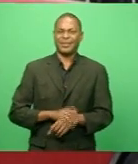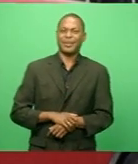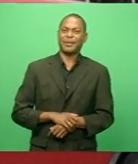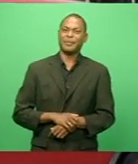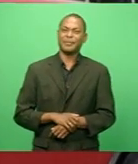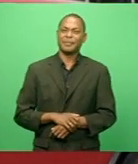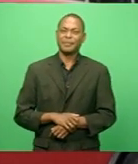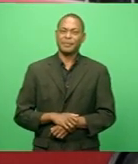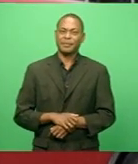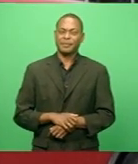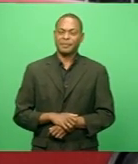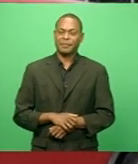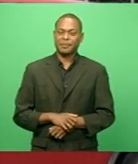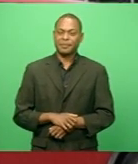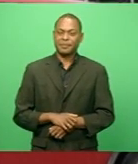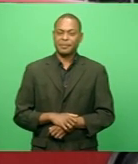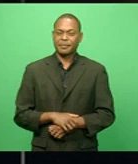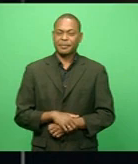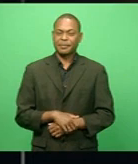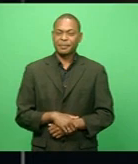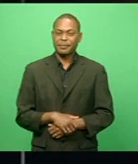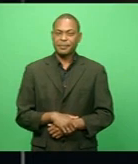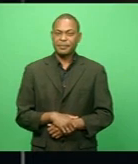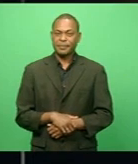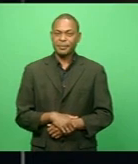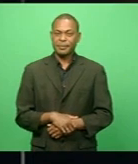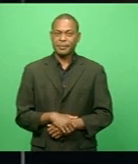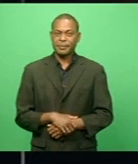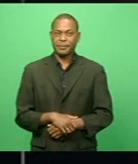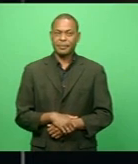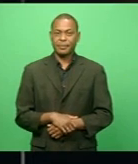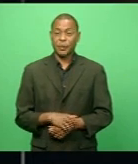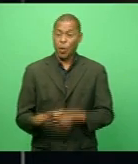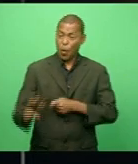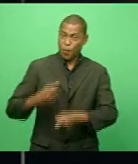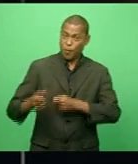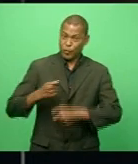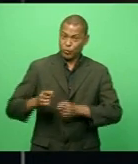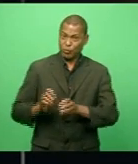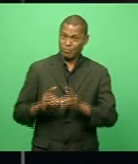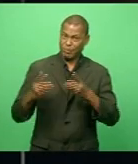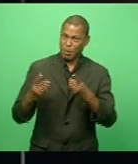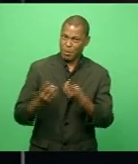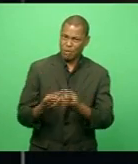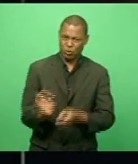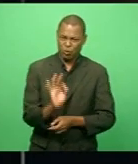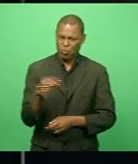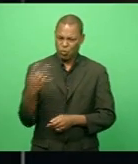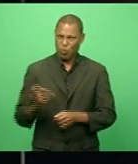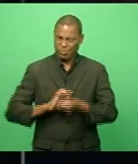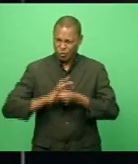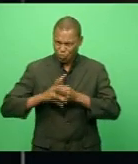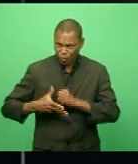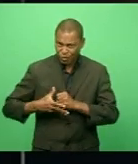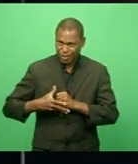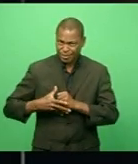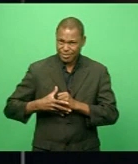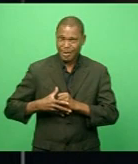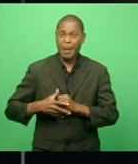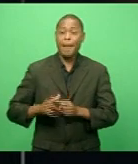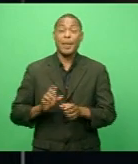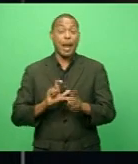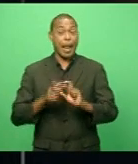Sainia Nimboila, FBC News. The fisheries sector has not only been impacted by COVID-19 but also by climate